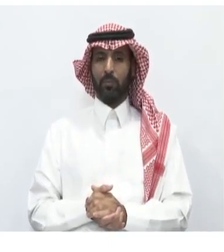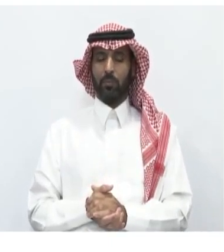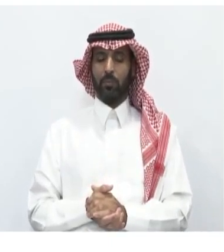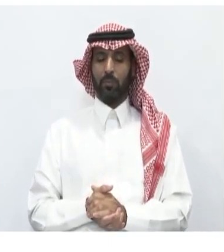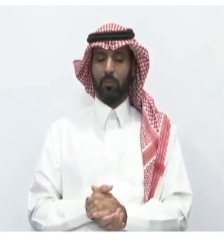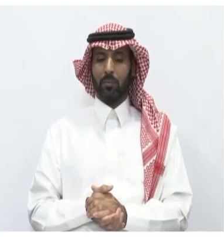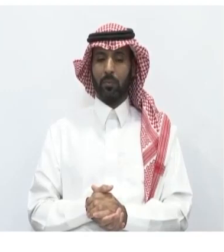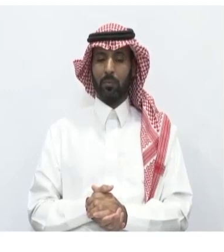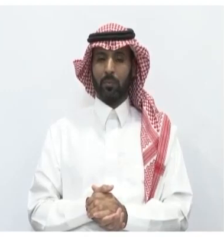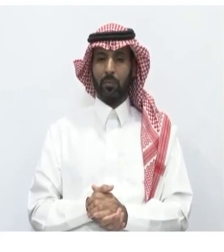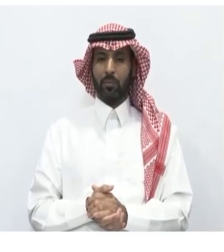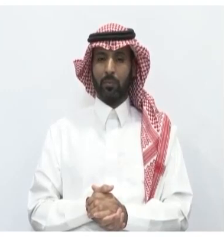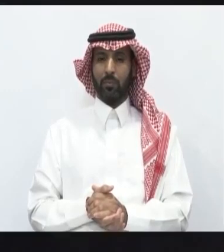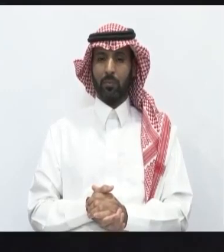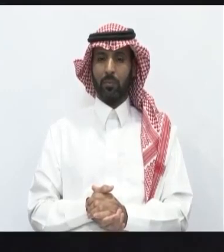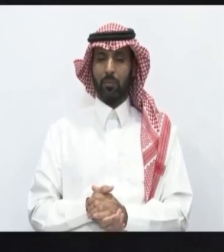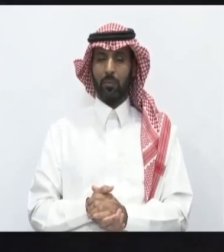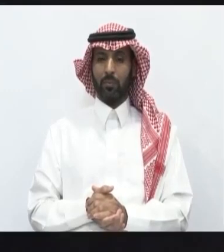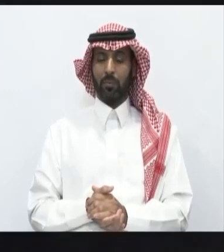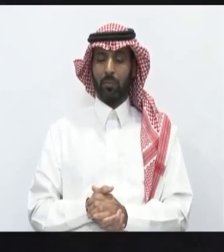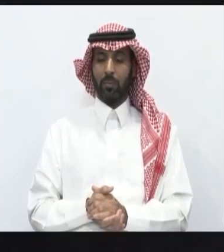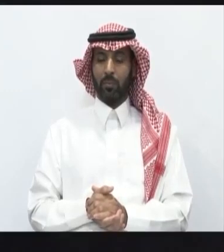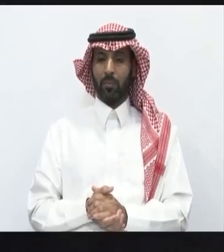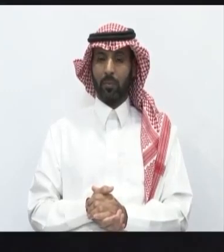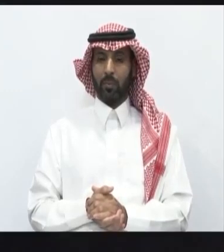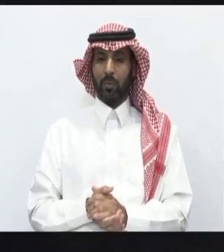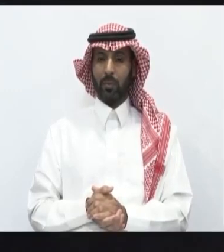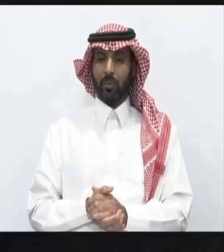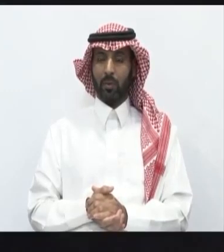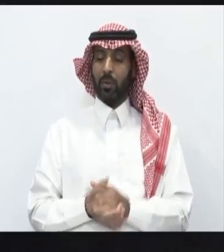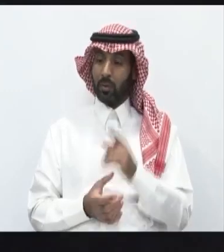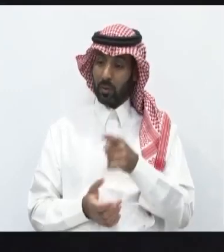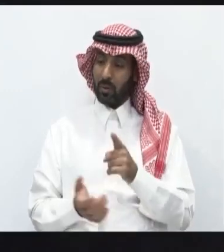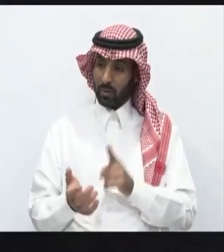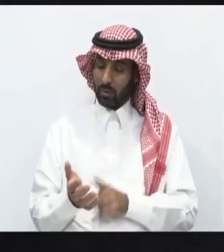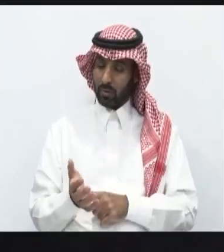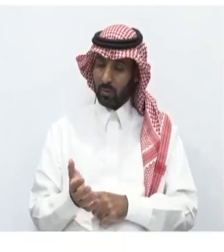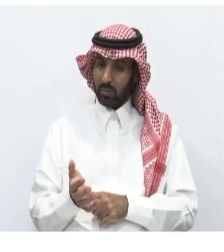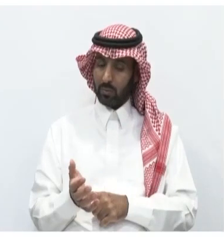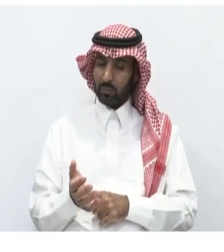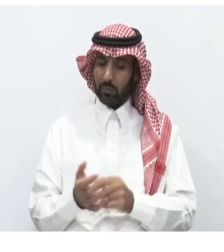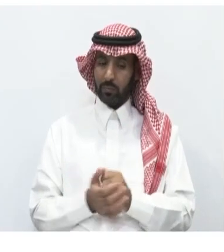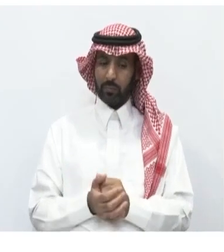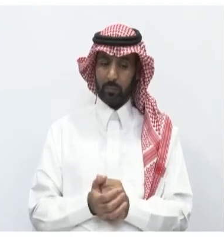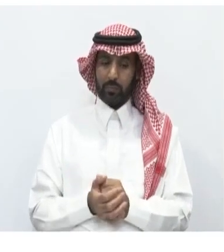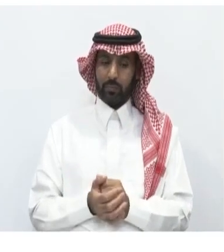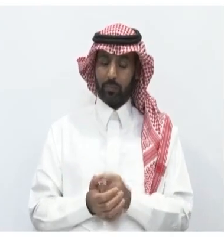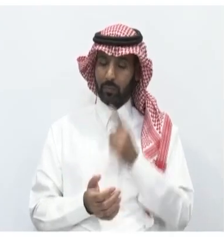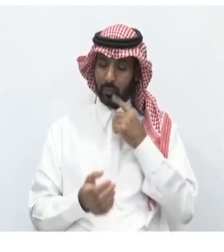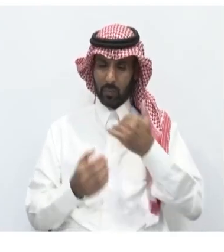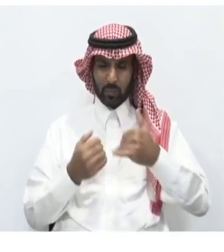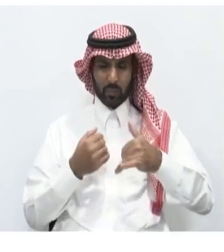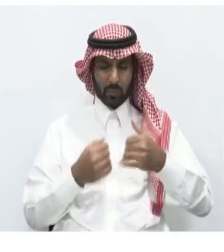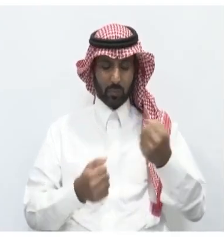is road. So what's the answer for number seven? Okay, let's check the answer together. The road